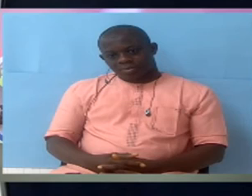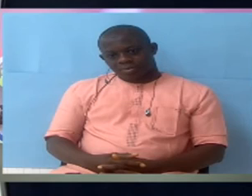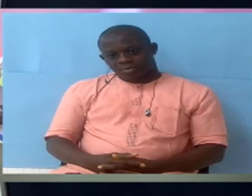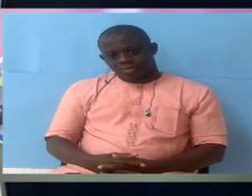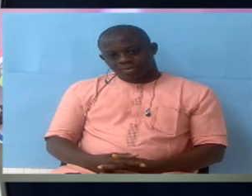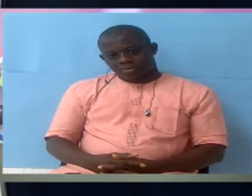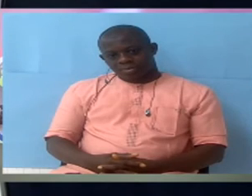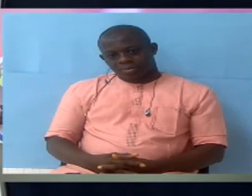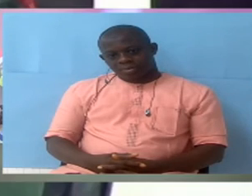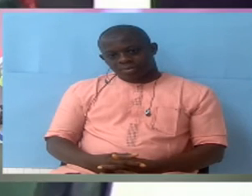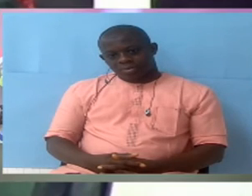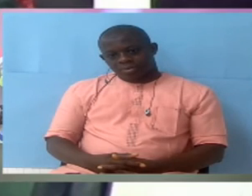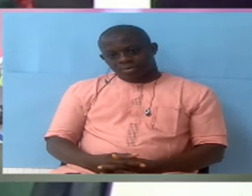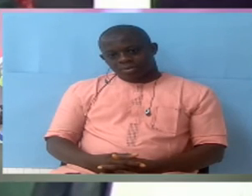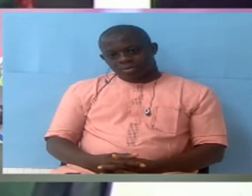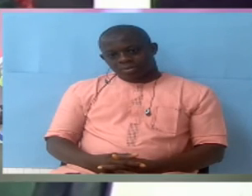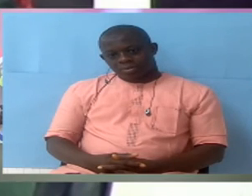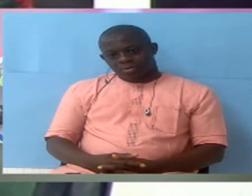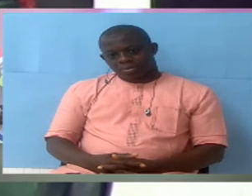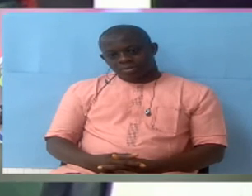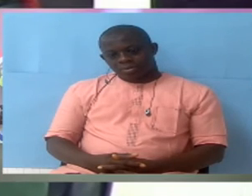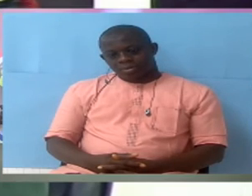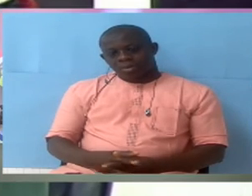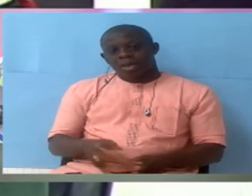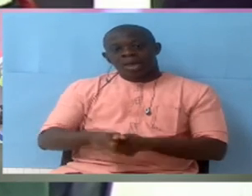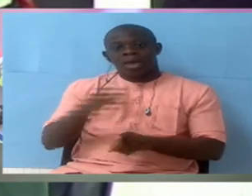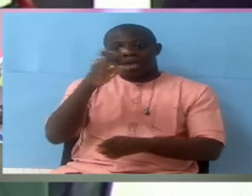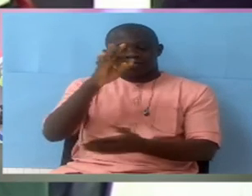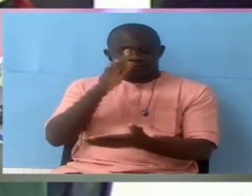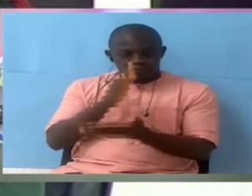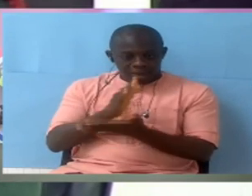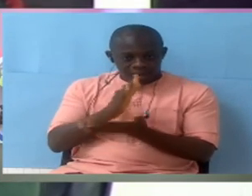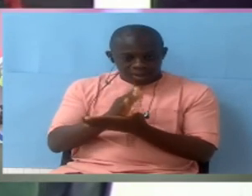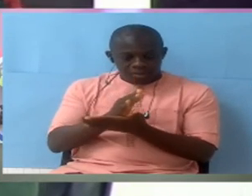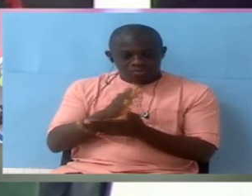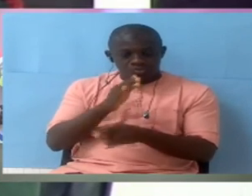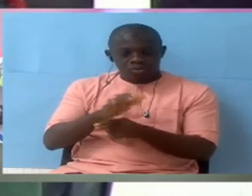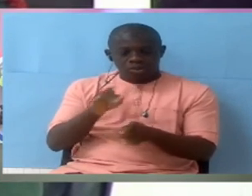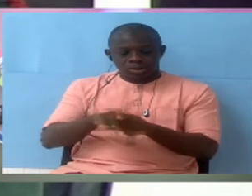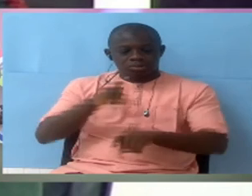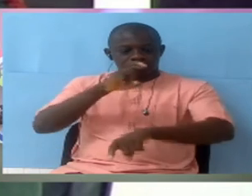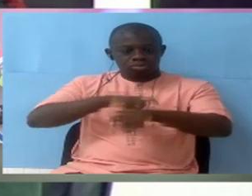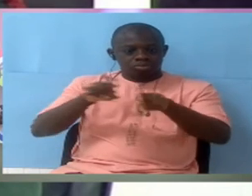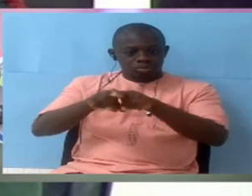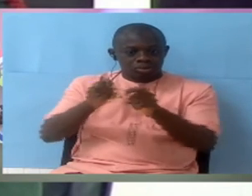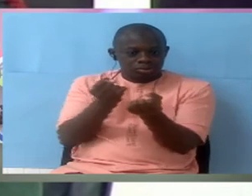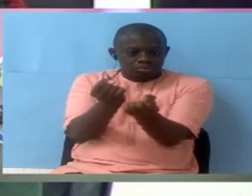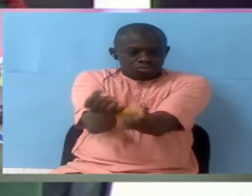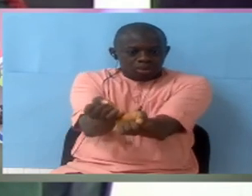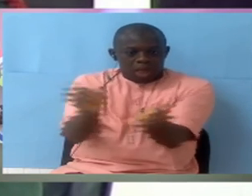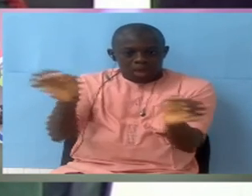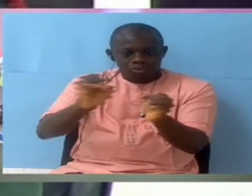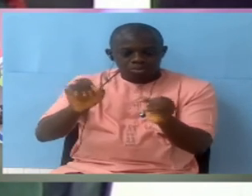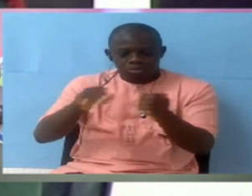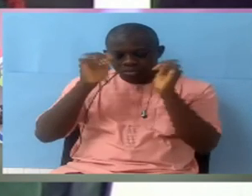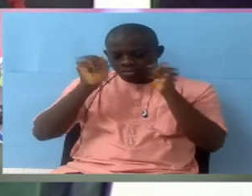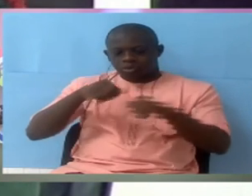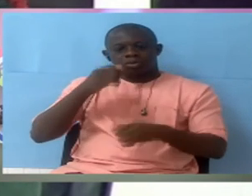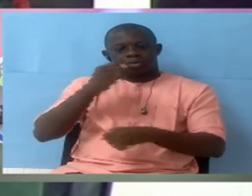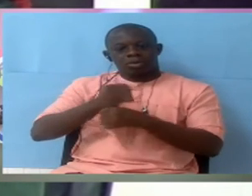So if I was not cuffed in front, I would have died. So fekkone man ciene biñ ma def nekkuton ci kanam ni ko ndama dé.